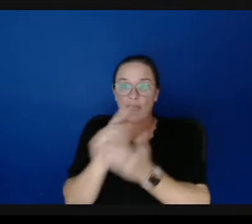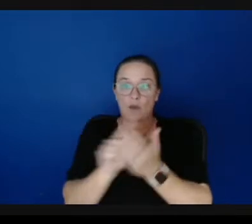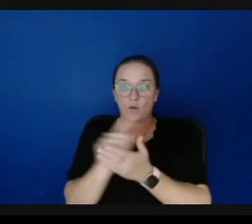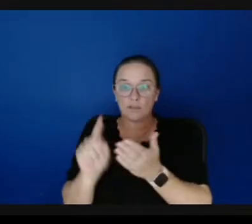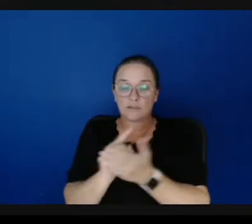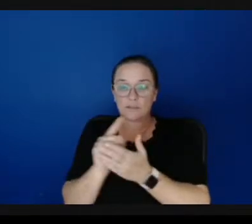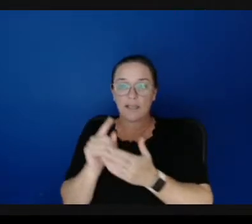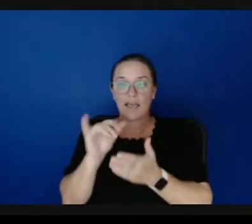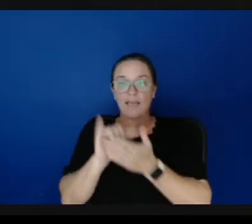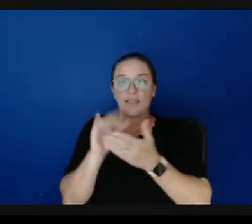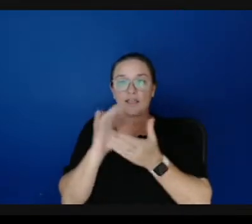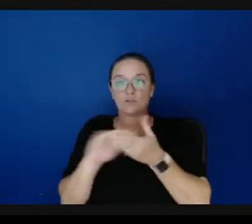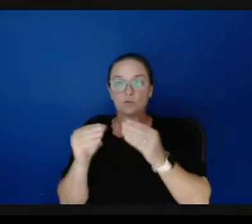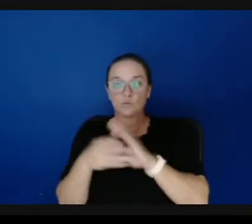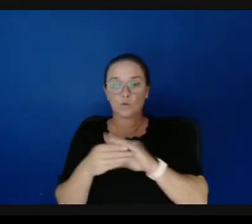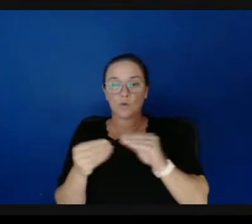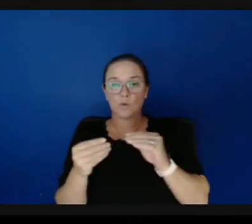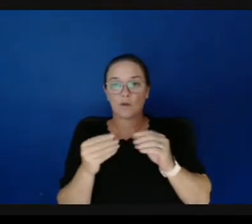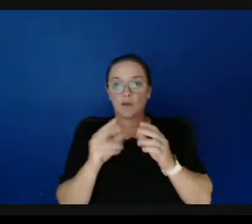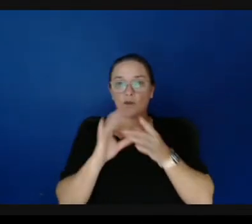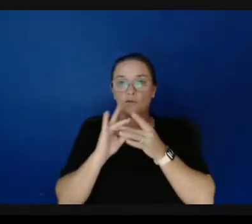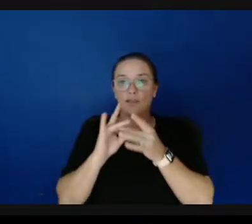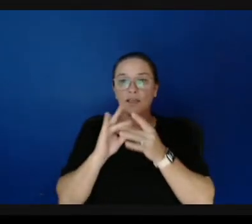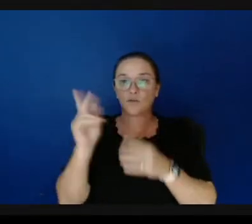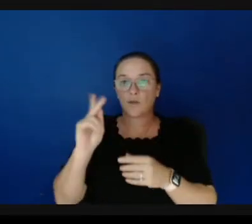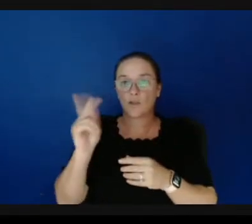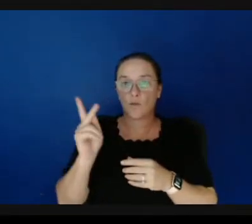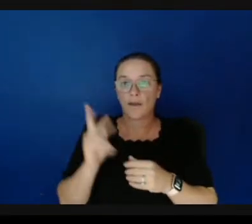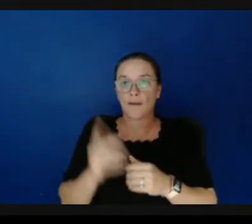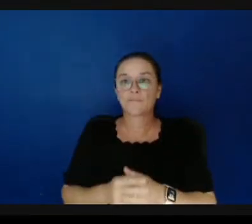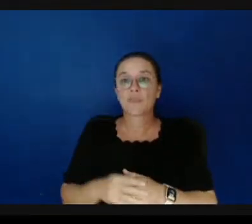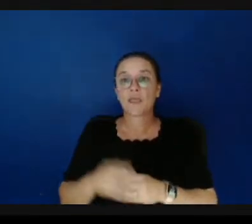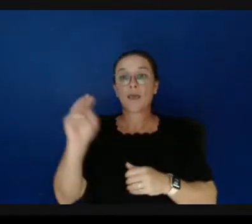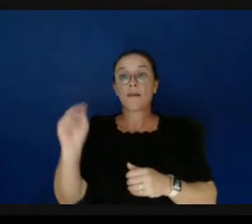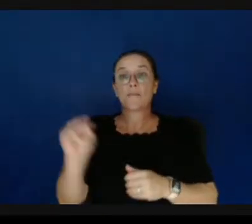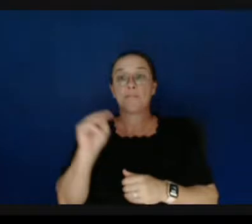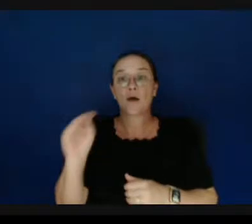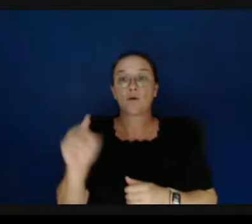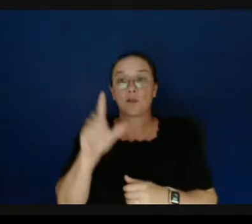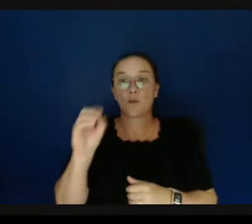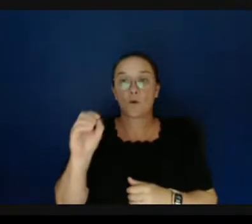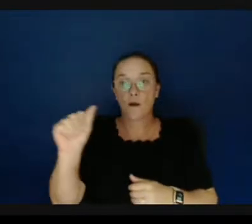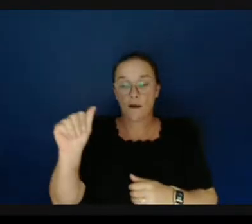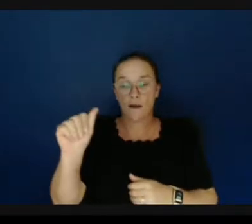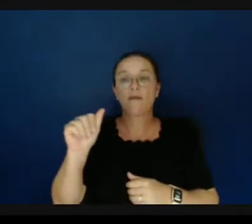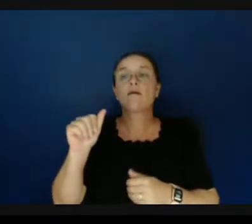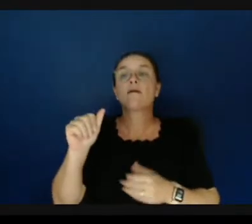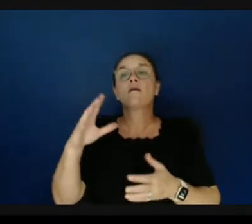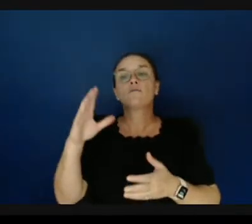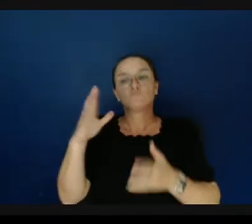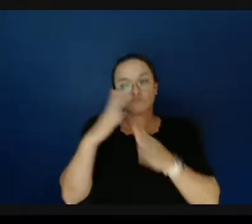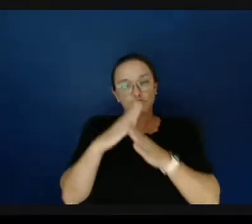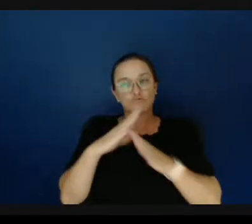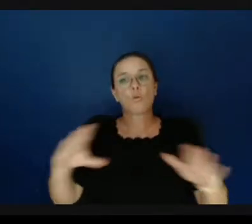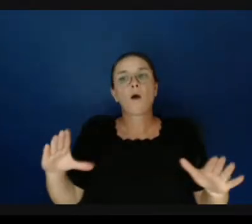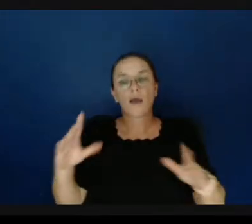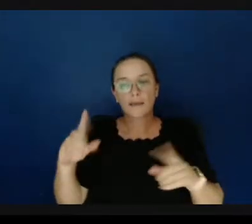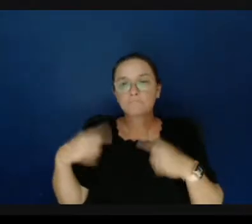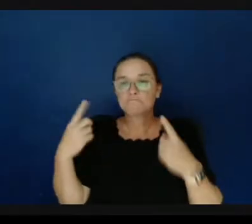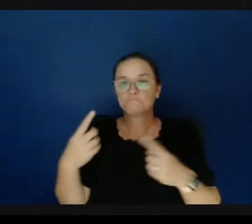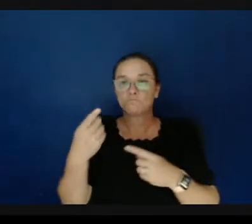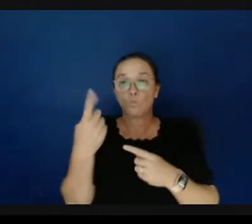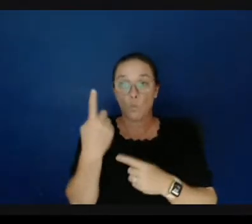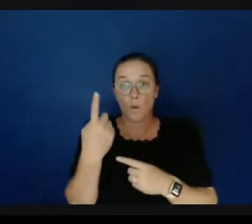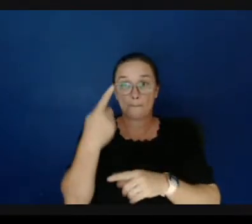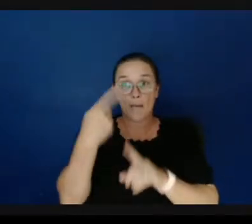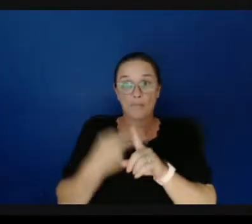in Kilauea. Mauna Loa continues to be quite quiet. Here are earthquakes over the last month at the Volcano